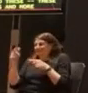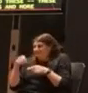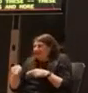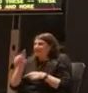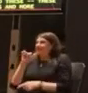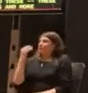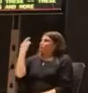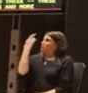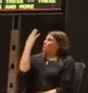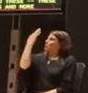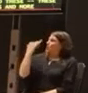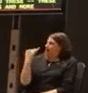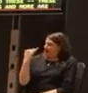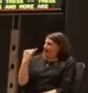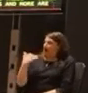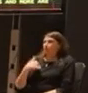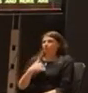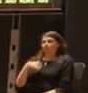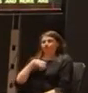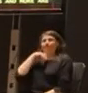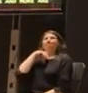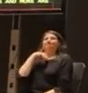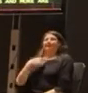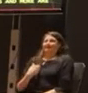are the reason for that pride.